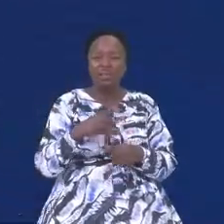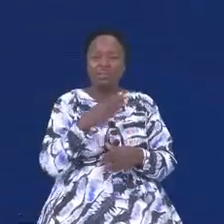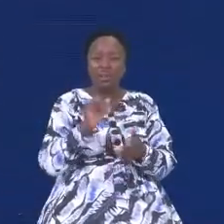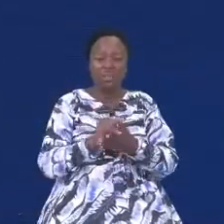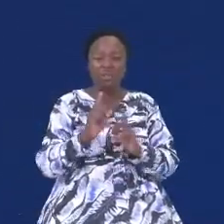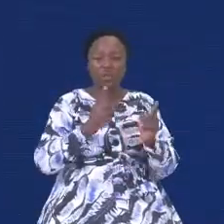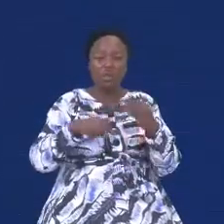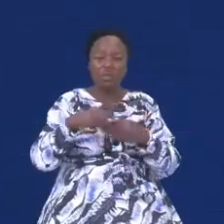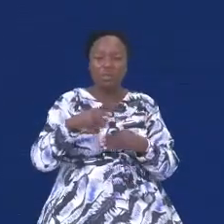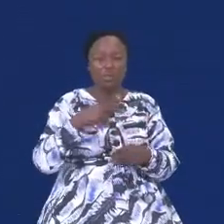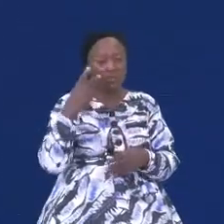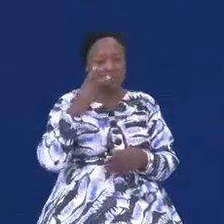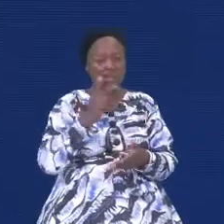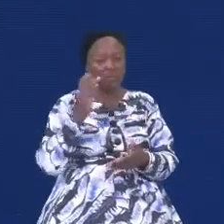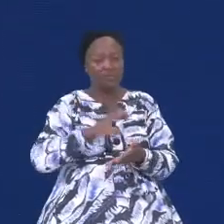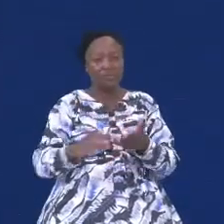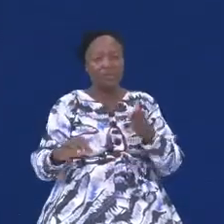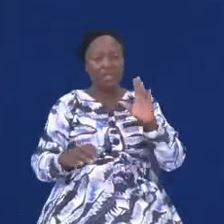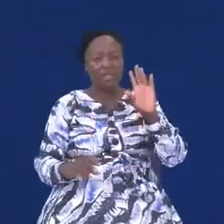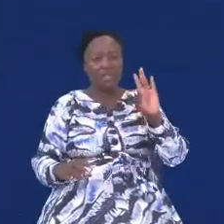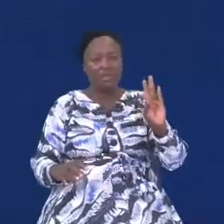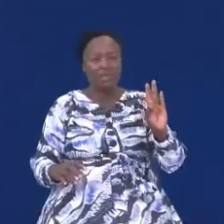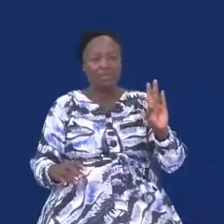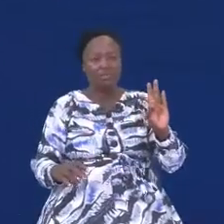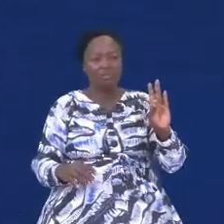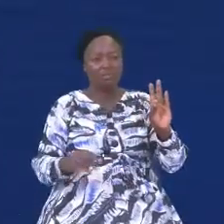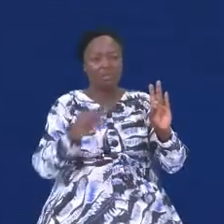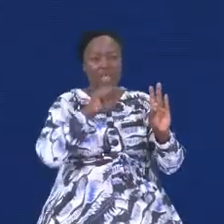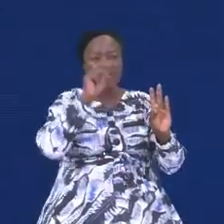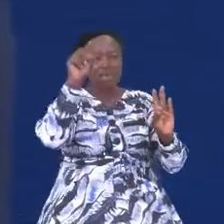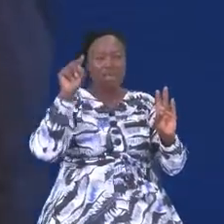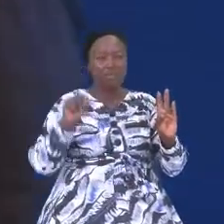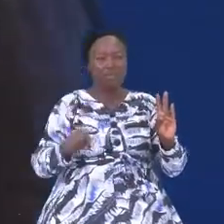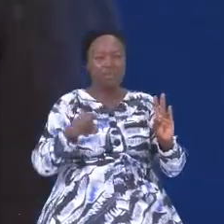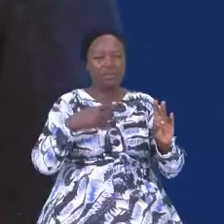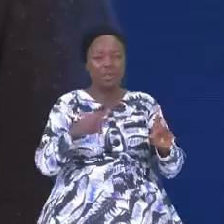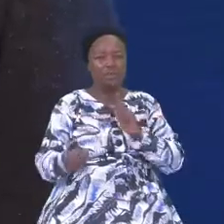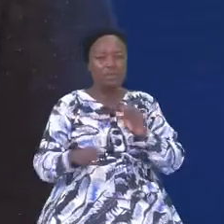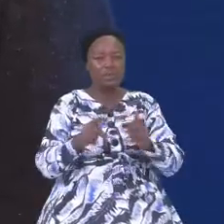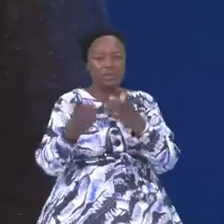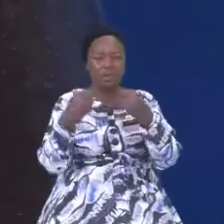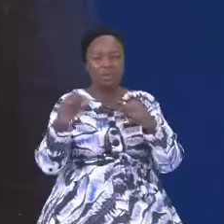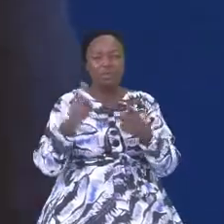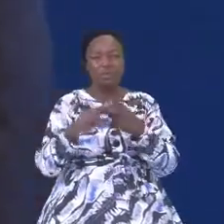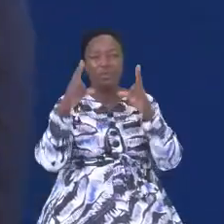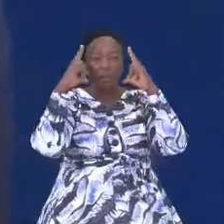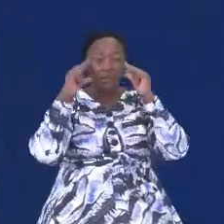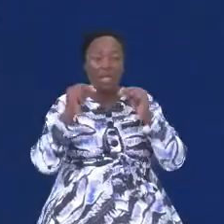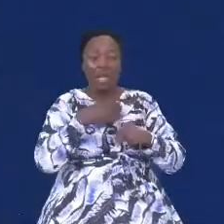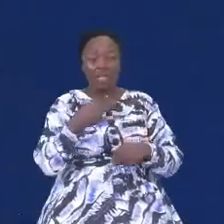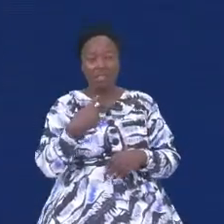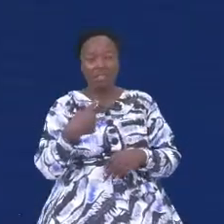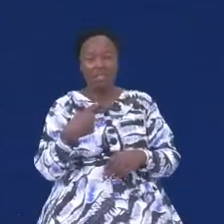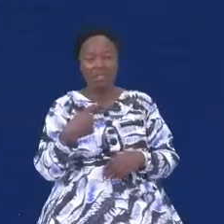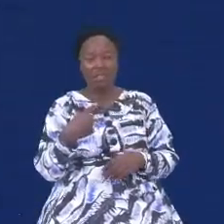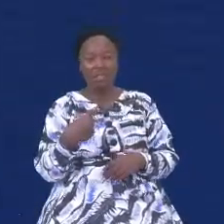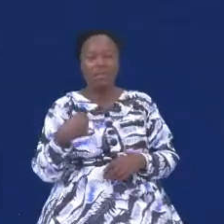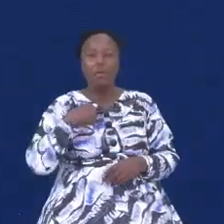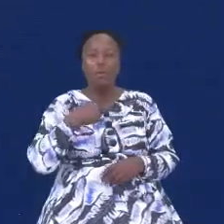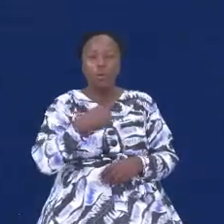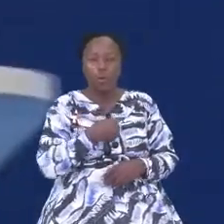verse 7. In verse 7, therefore the people came to Moses and said,